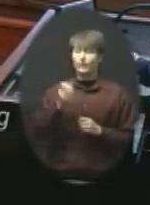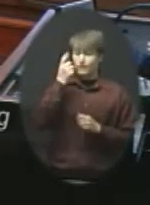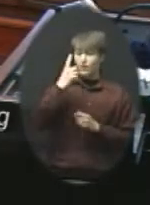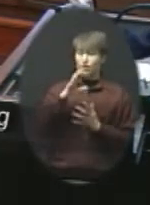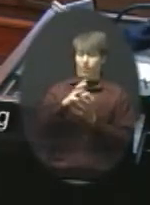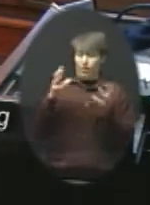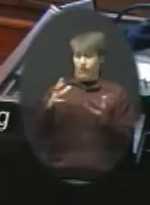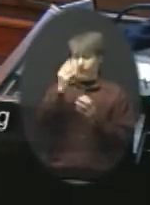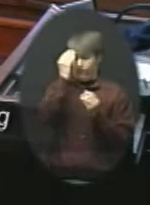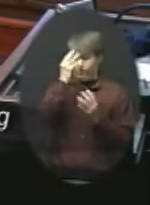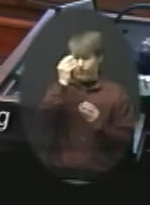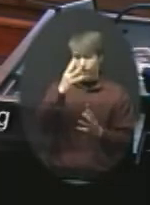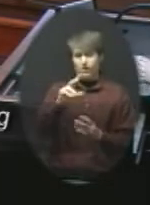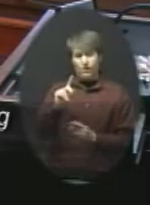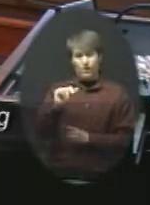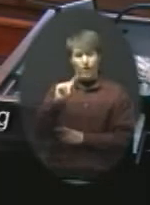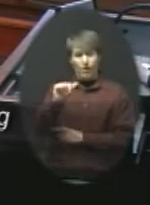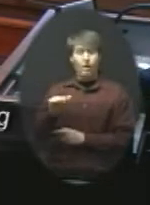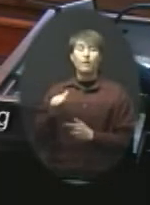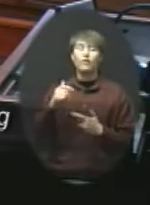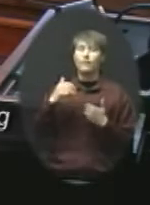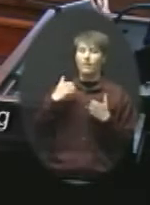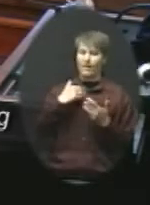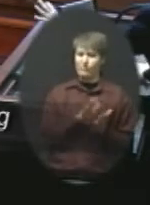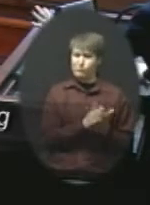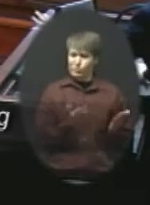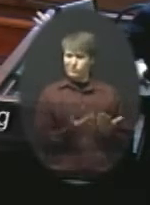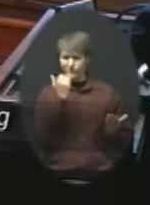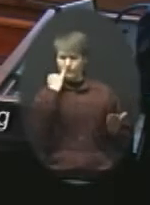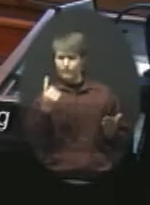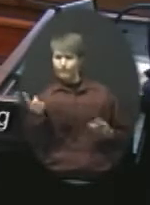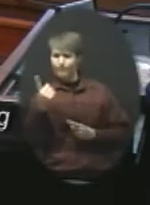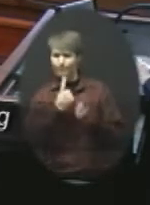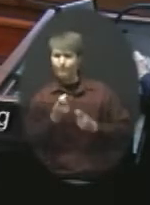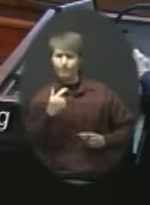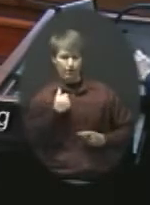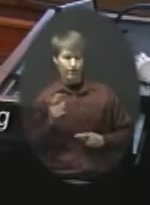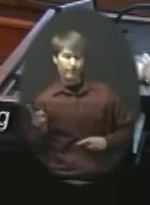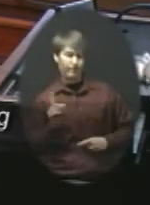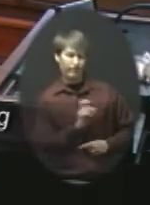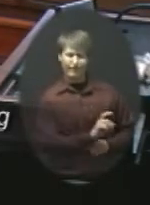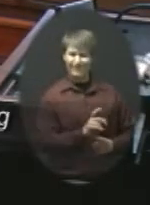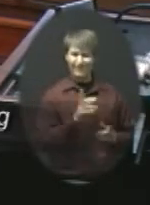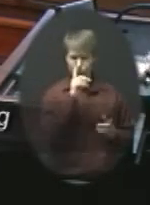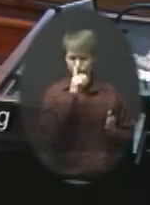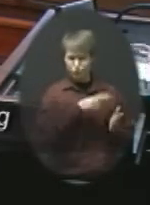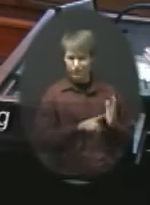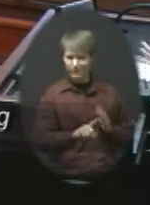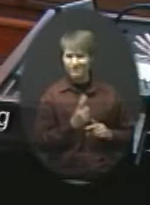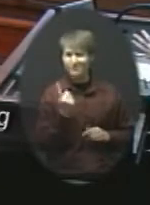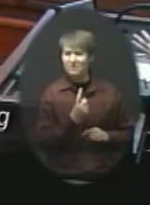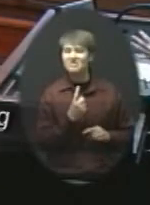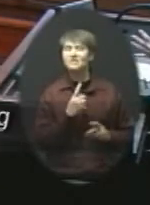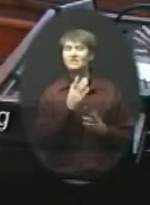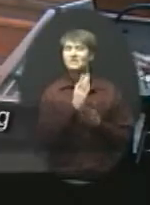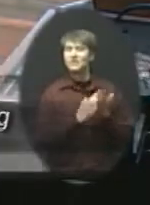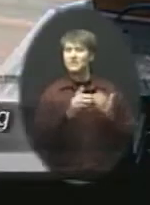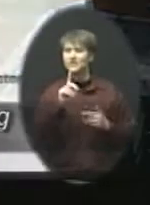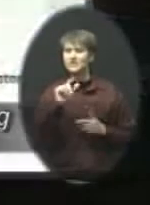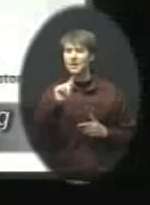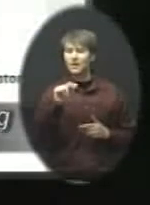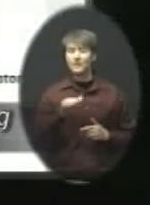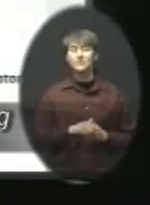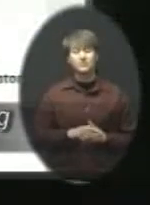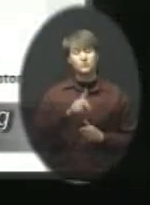and information. These are my notebooks over here in case you ask me something. I need to rush over there and look at other pieces of data.